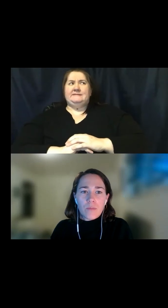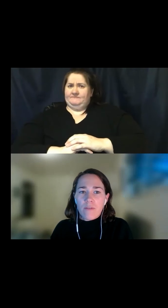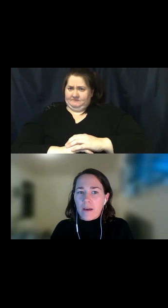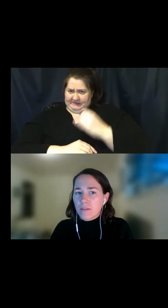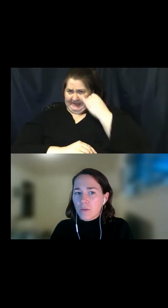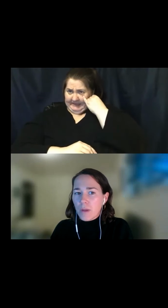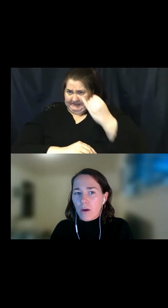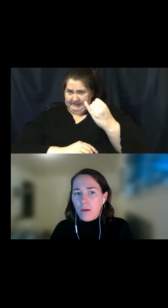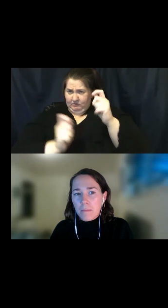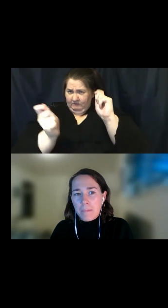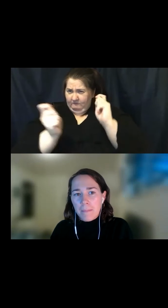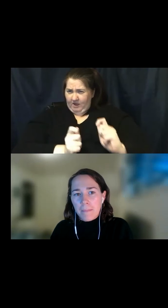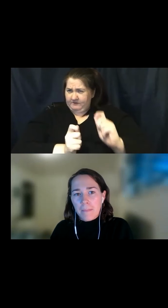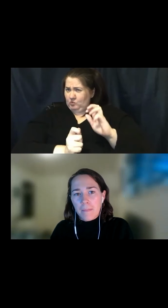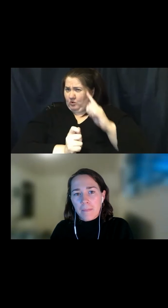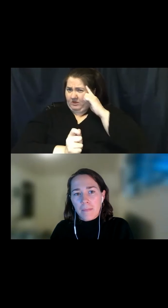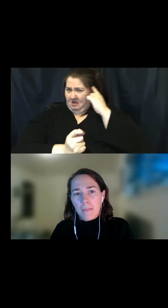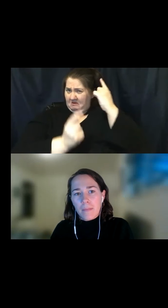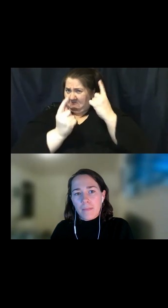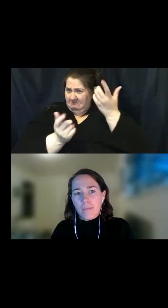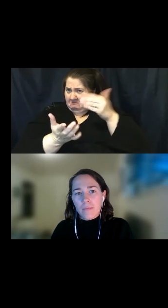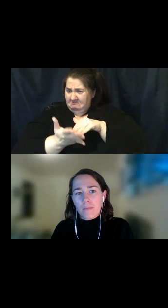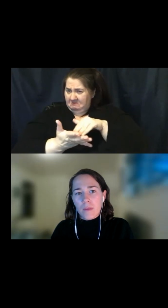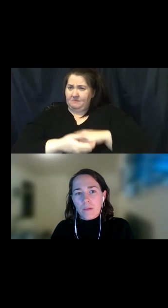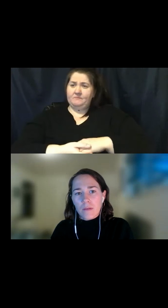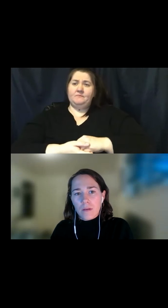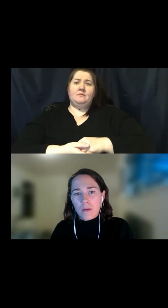been revised or rethought?